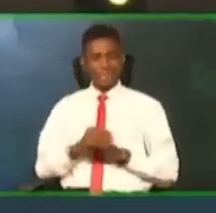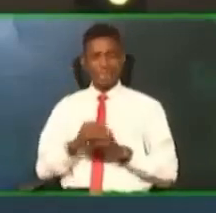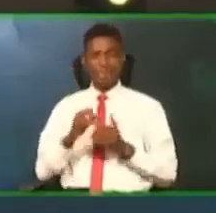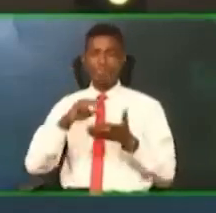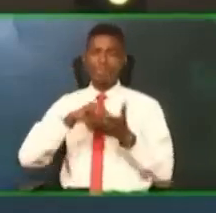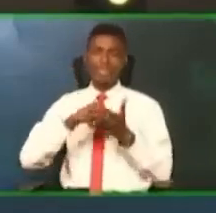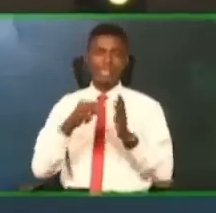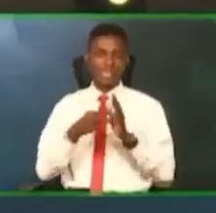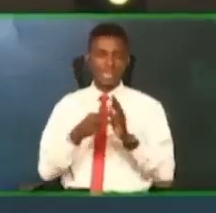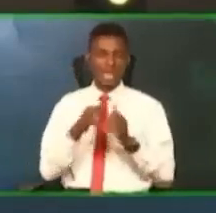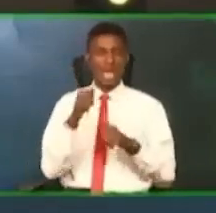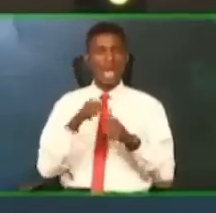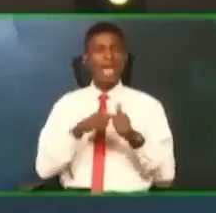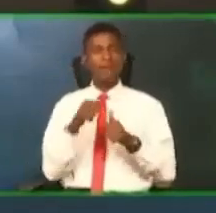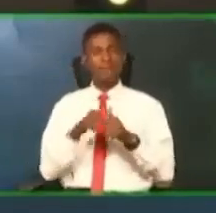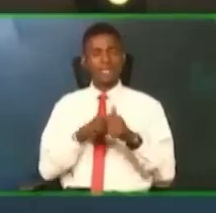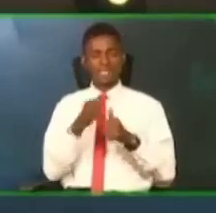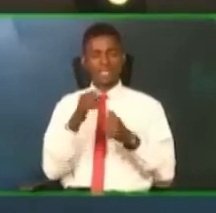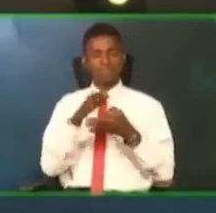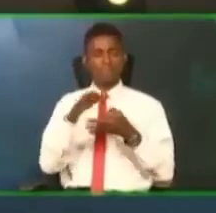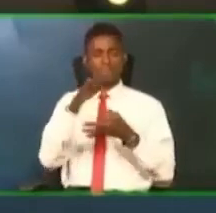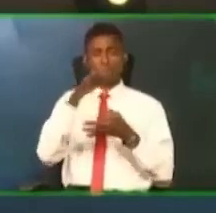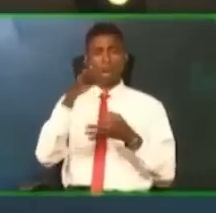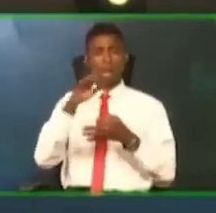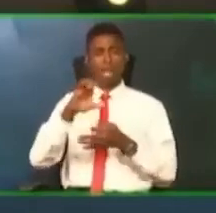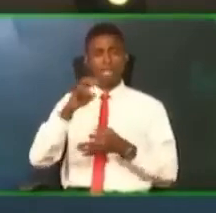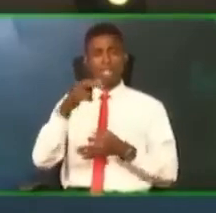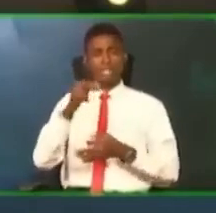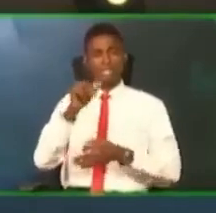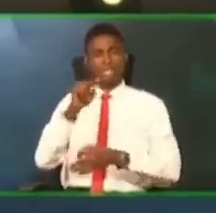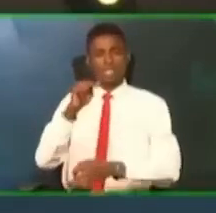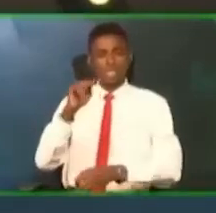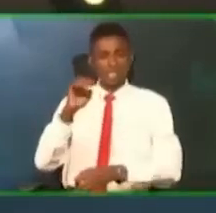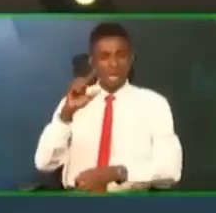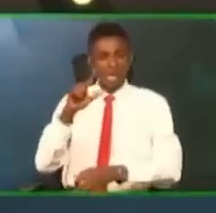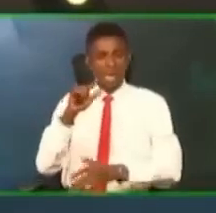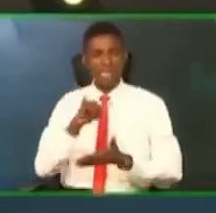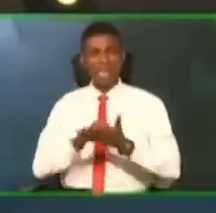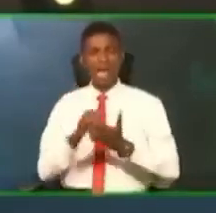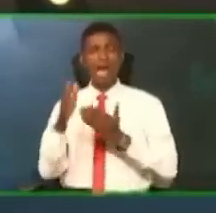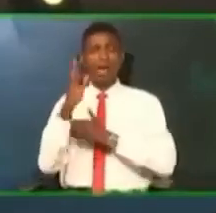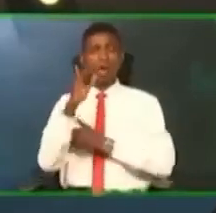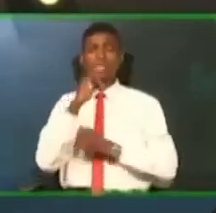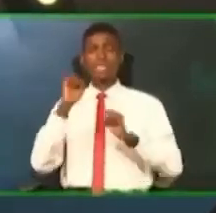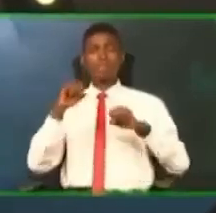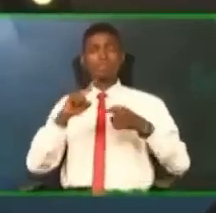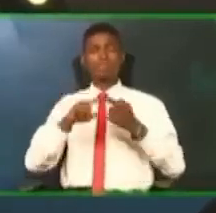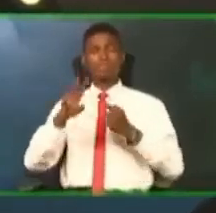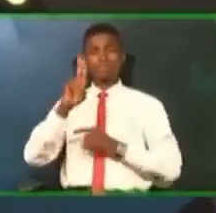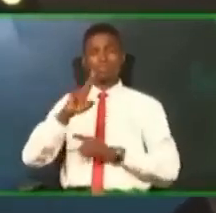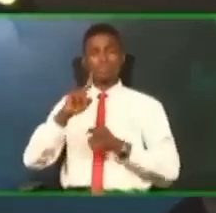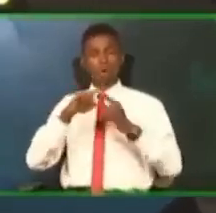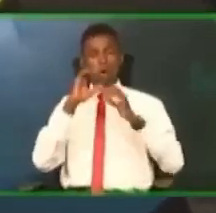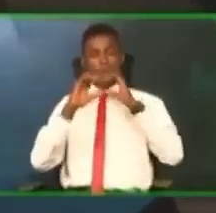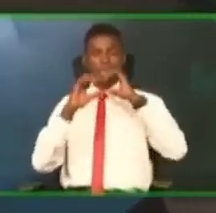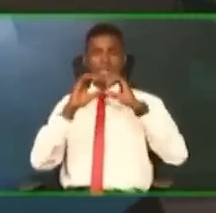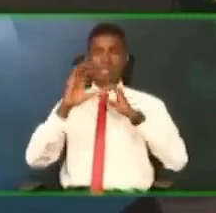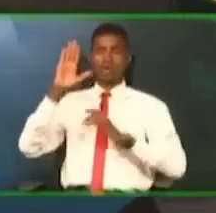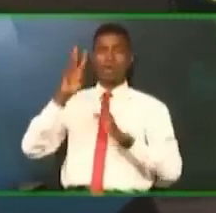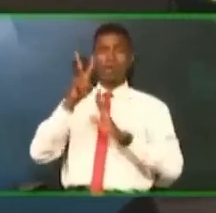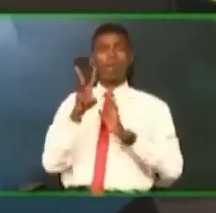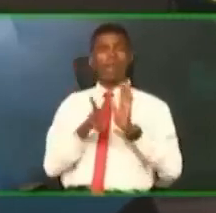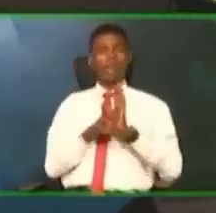represents every spiritual channel that God is able to use to communicate his will and